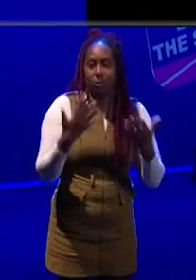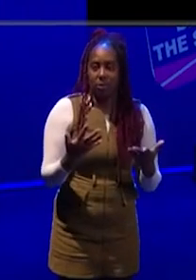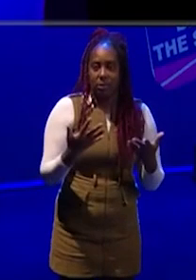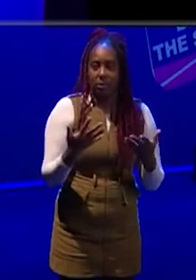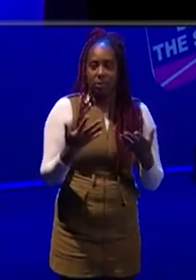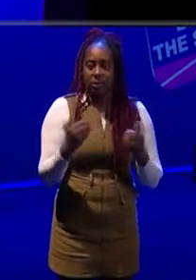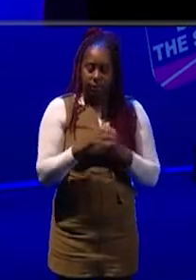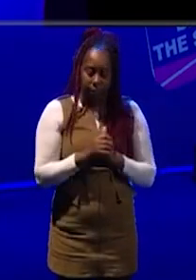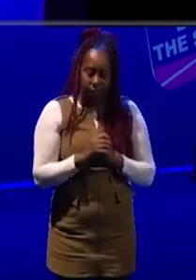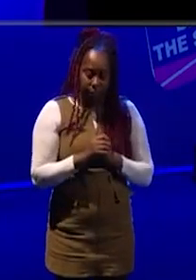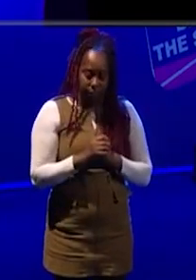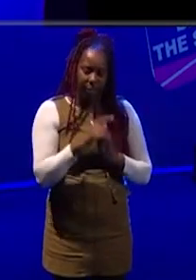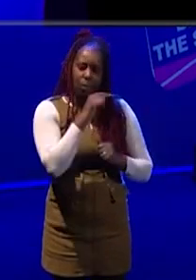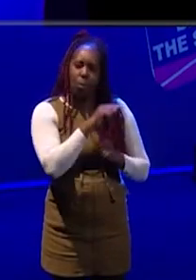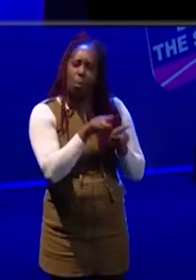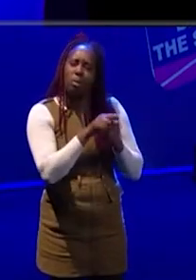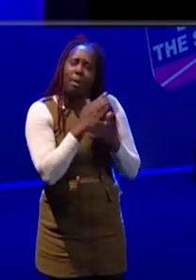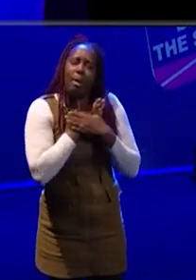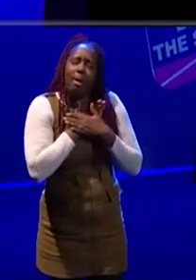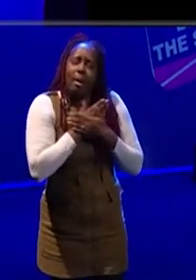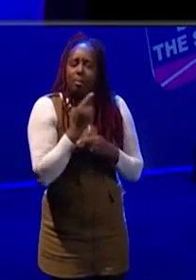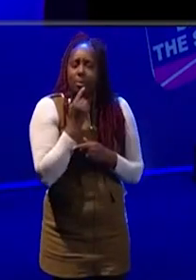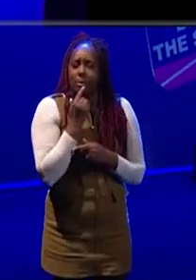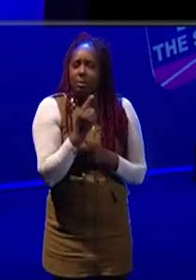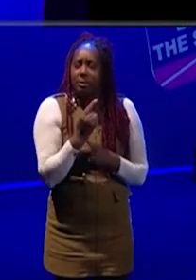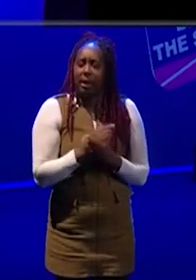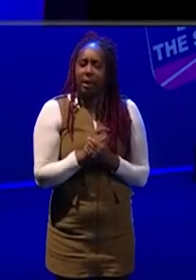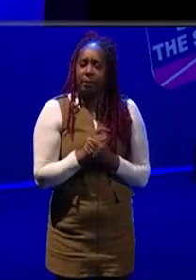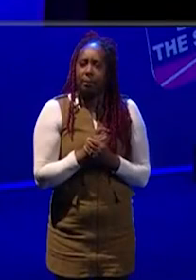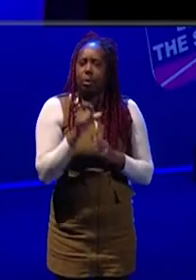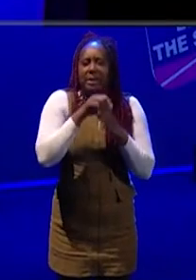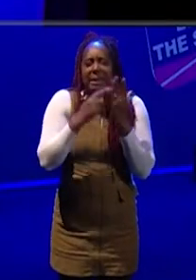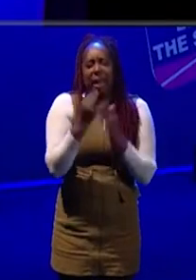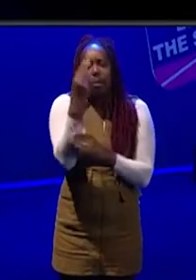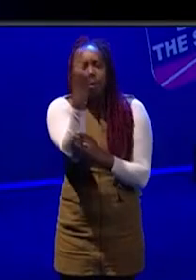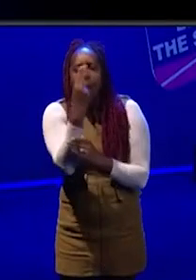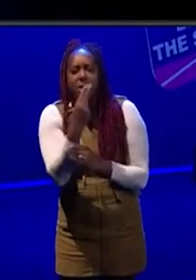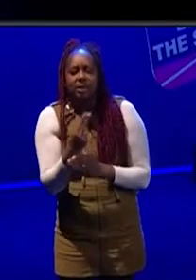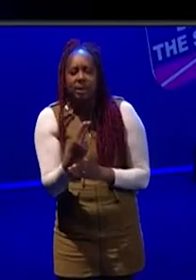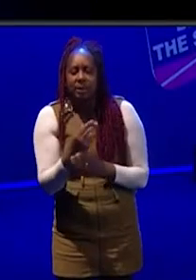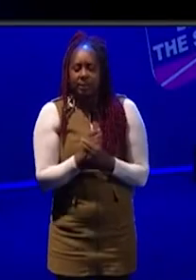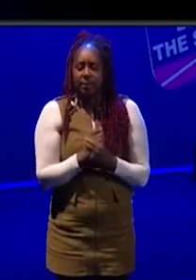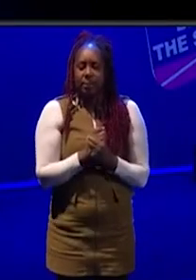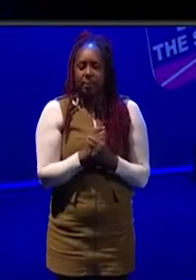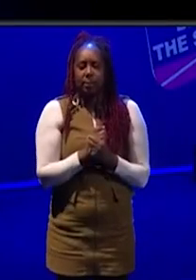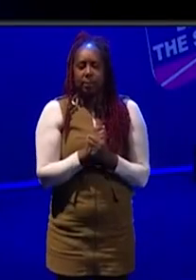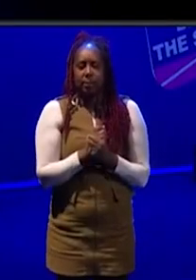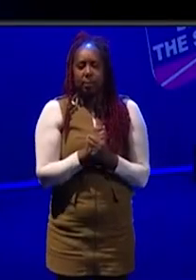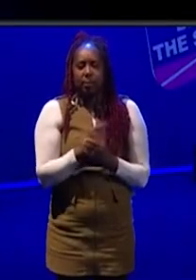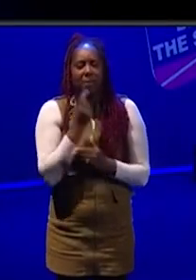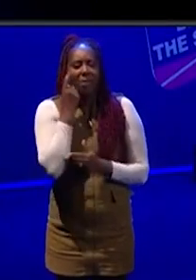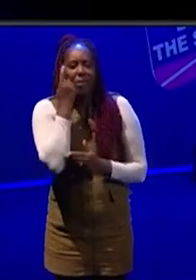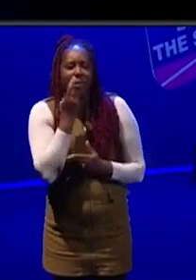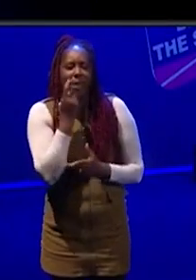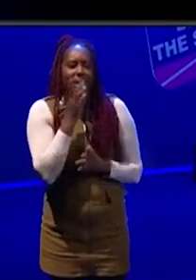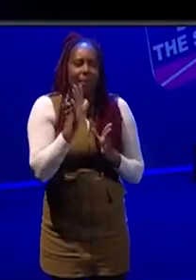That is wonderful. And I love what you were saying about disabled artists as well. Yeah. But I think it's also, and